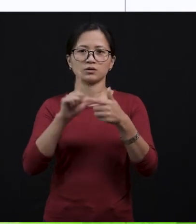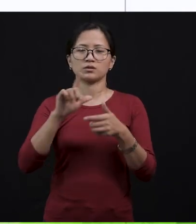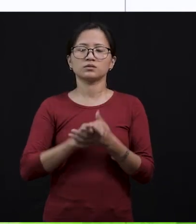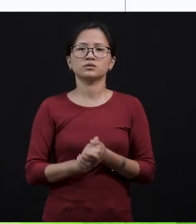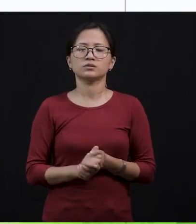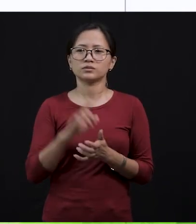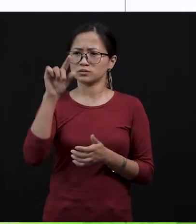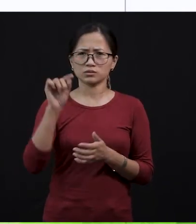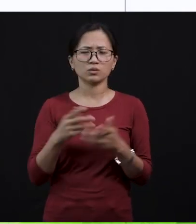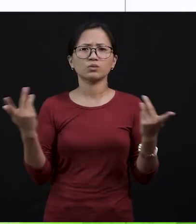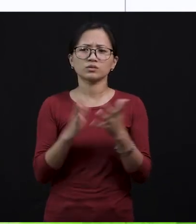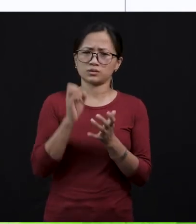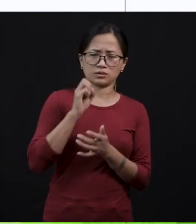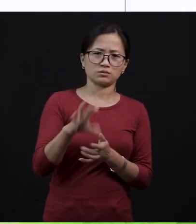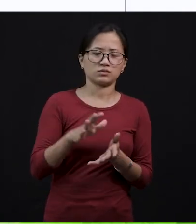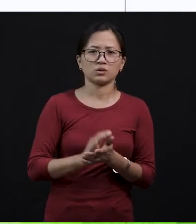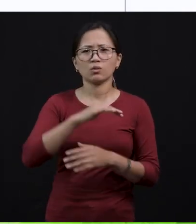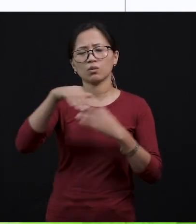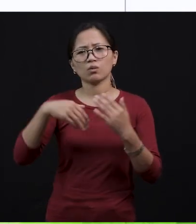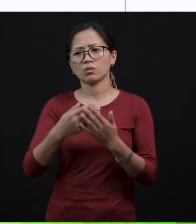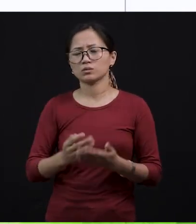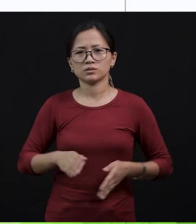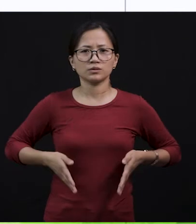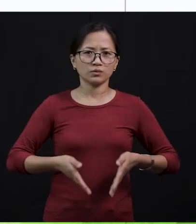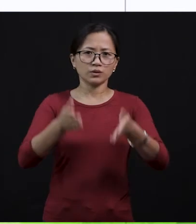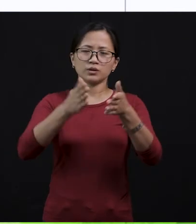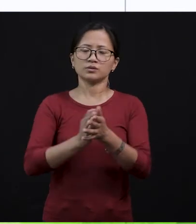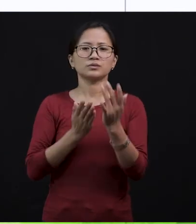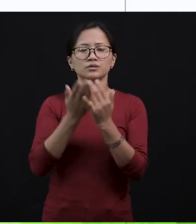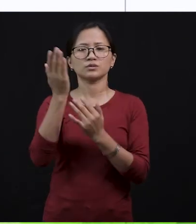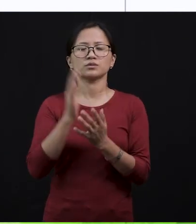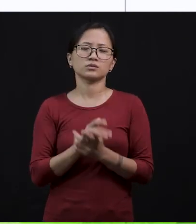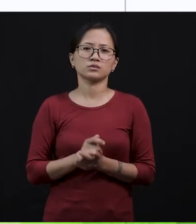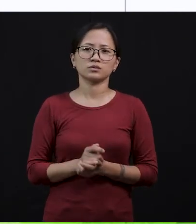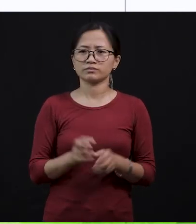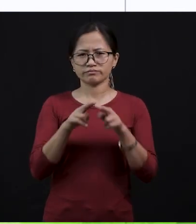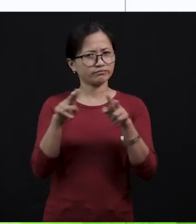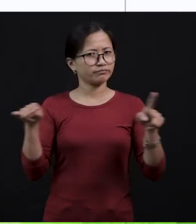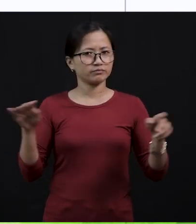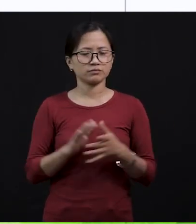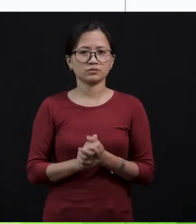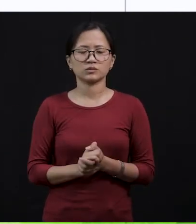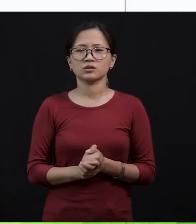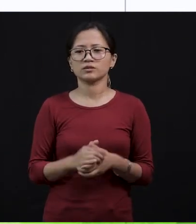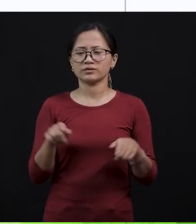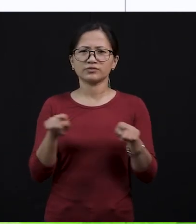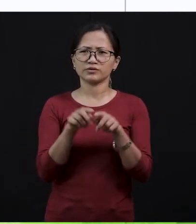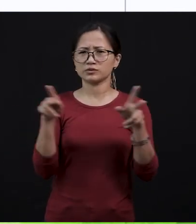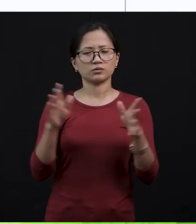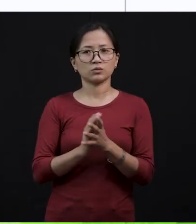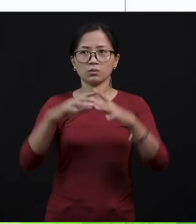go by doing what is bad all the way through, what happened is we are not so different from a monster.